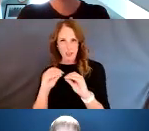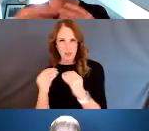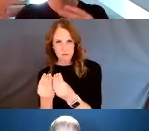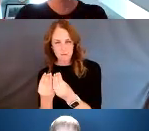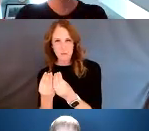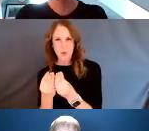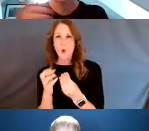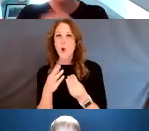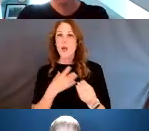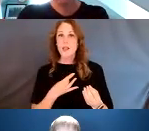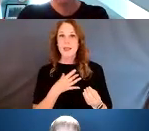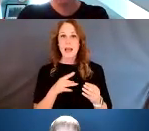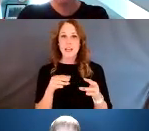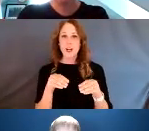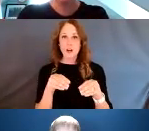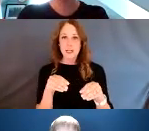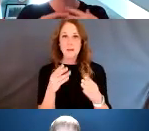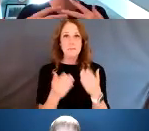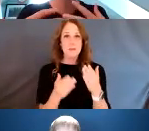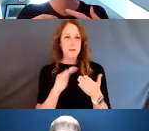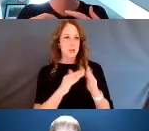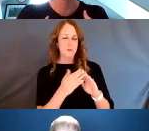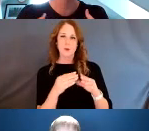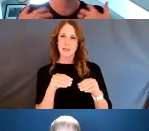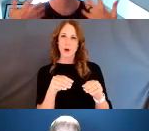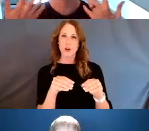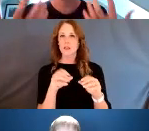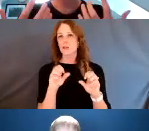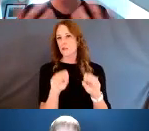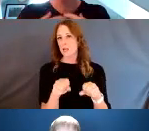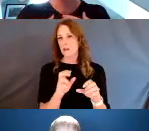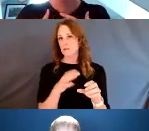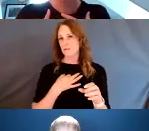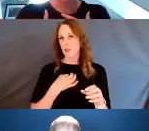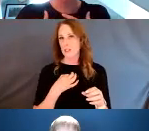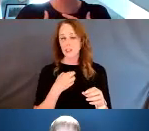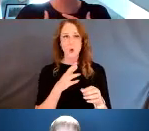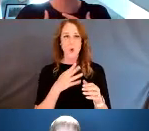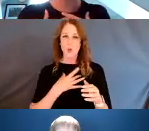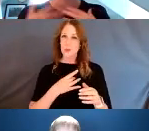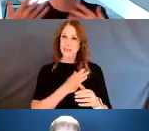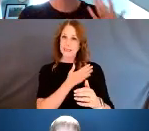like gardening, maybe there's a community garden to volunteer at. Or if you like singing, maybe there's a choir